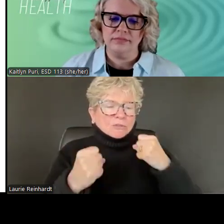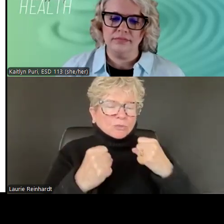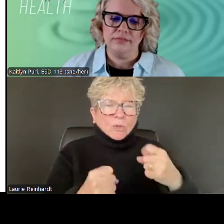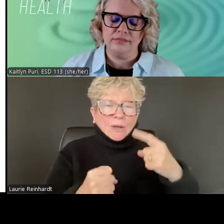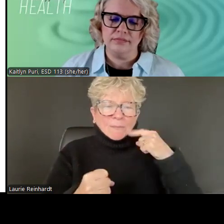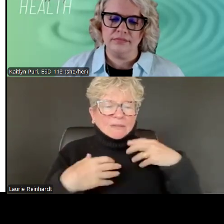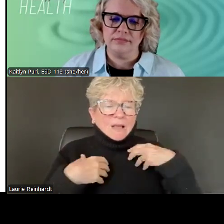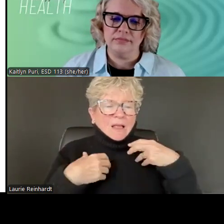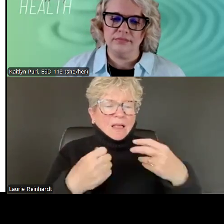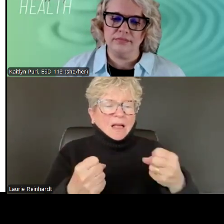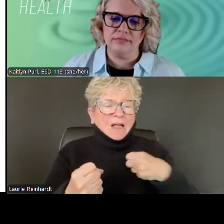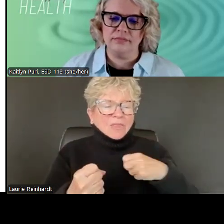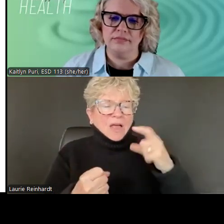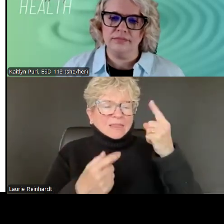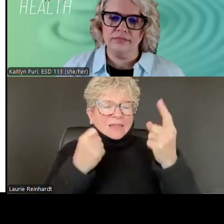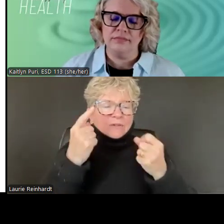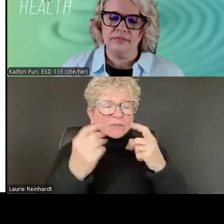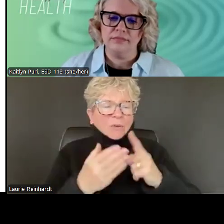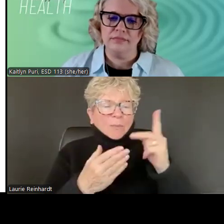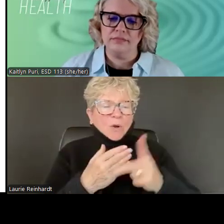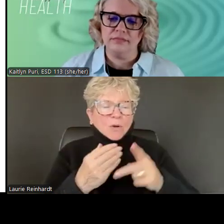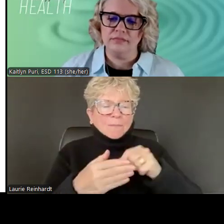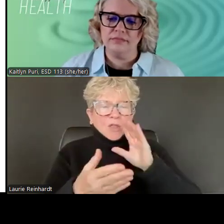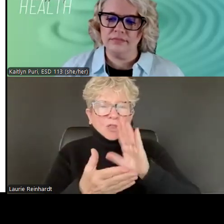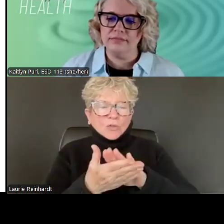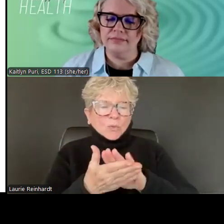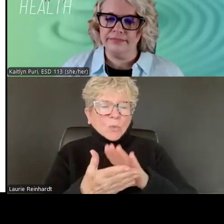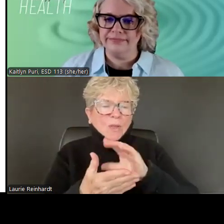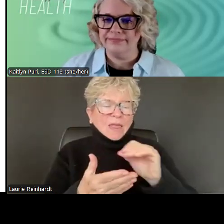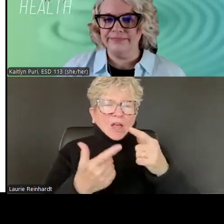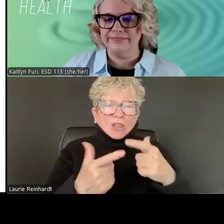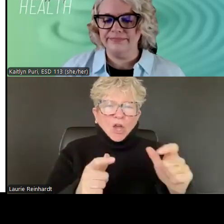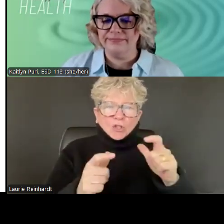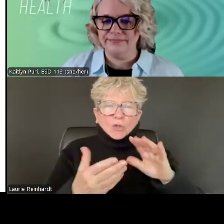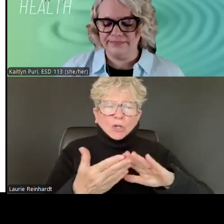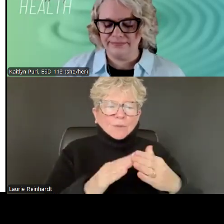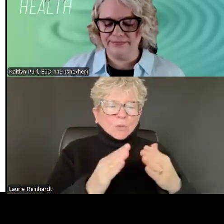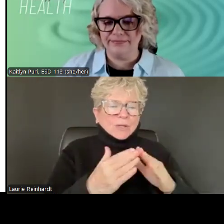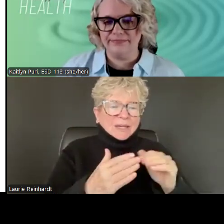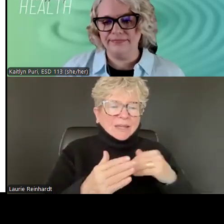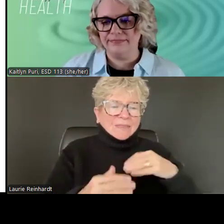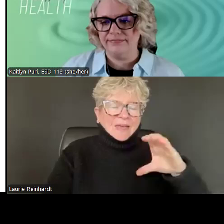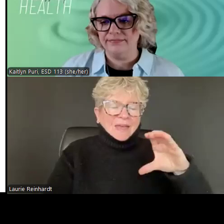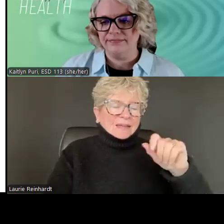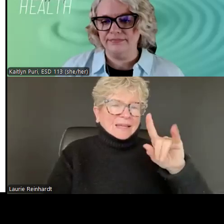larger community, as will be discussed by my colleague, Caitlin Peary.